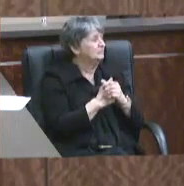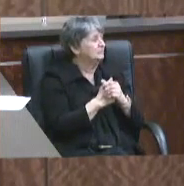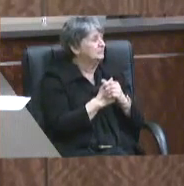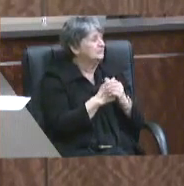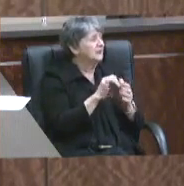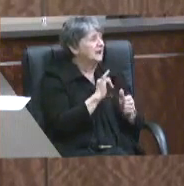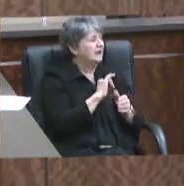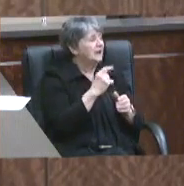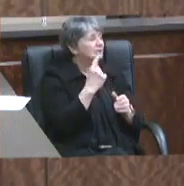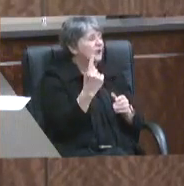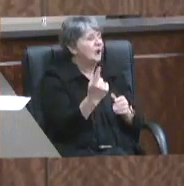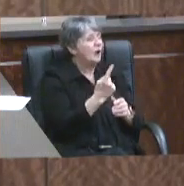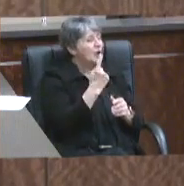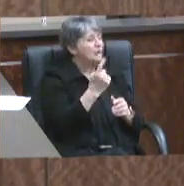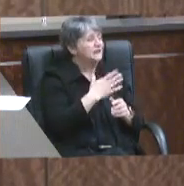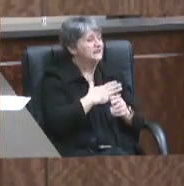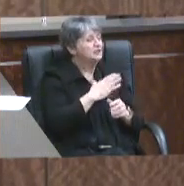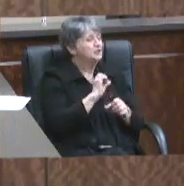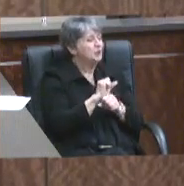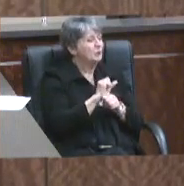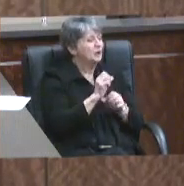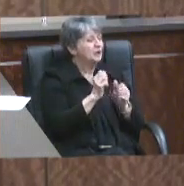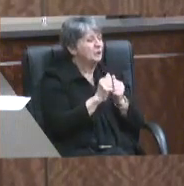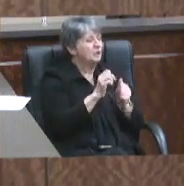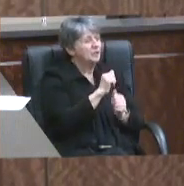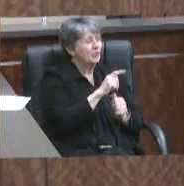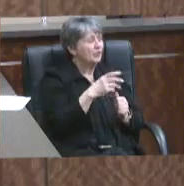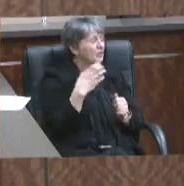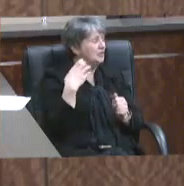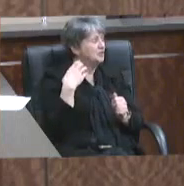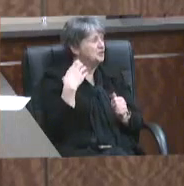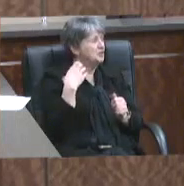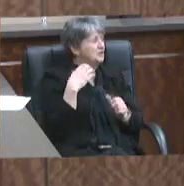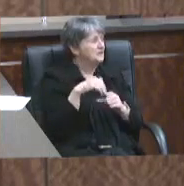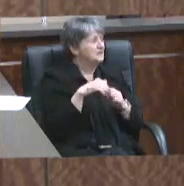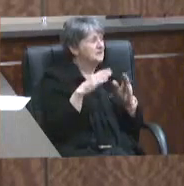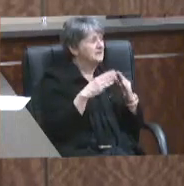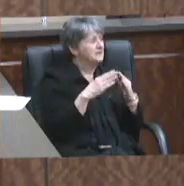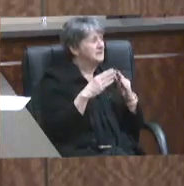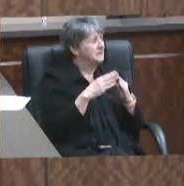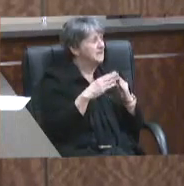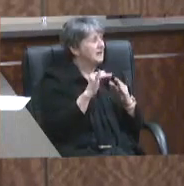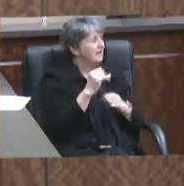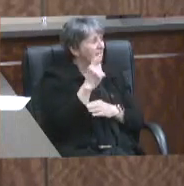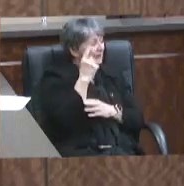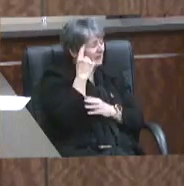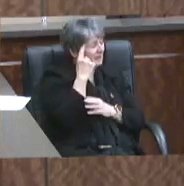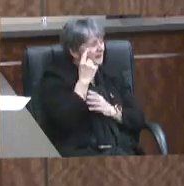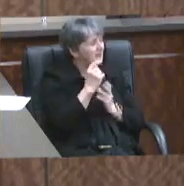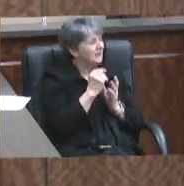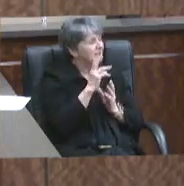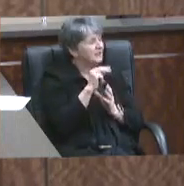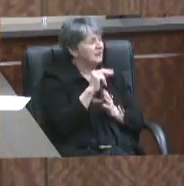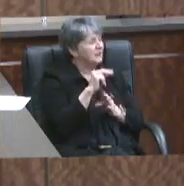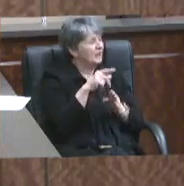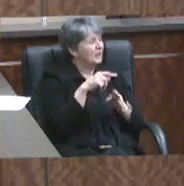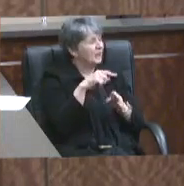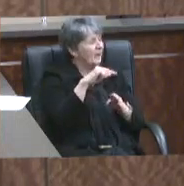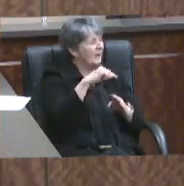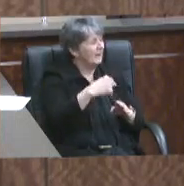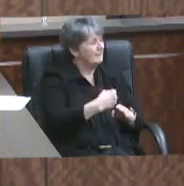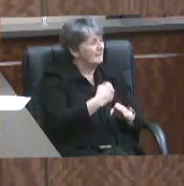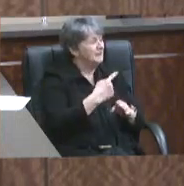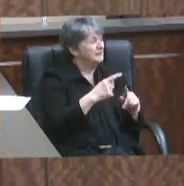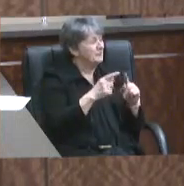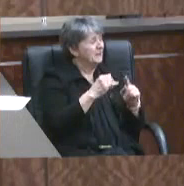I've always enjoyed working with all the chiefs that we've had in the city. I think, no offense, Chief, but I